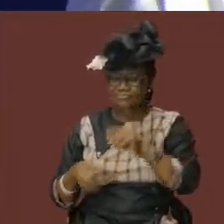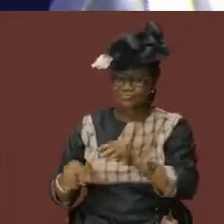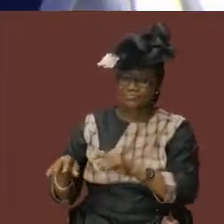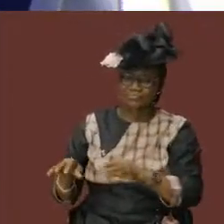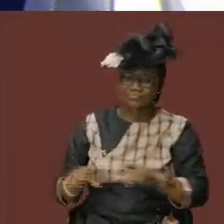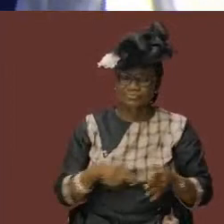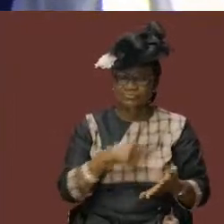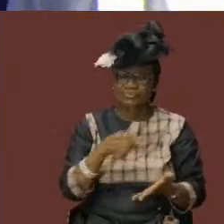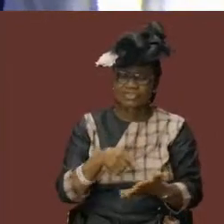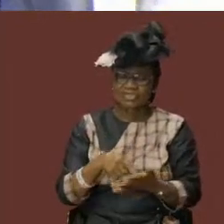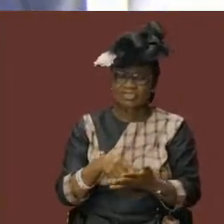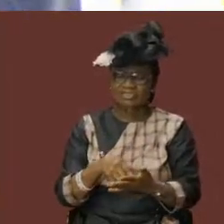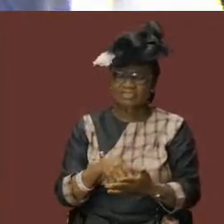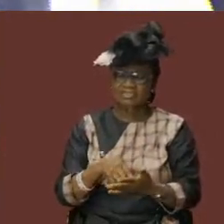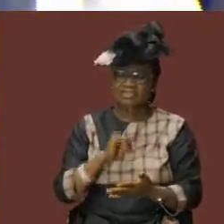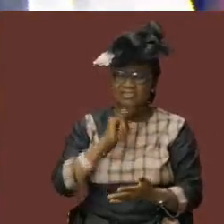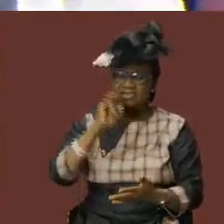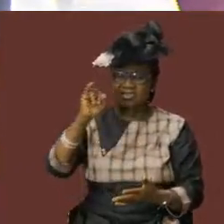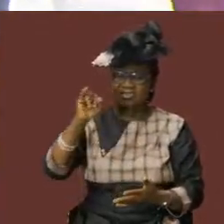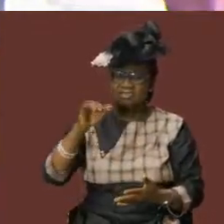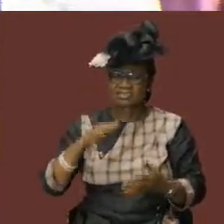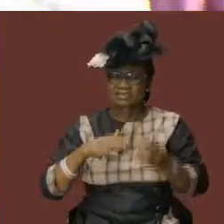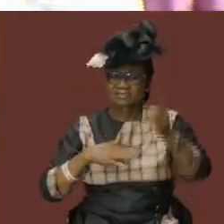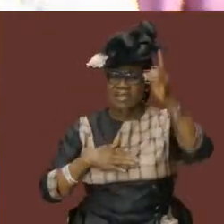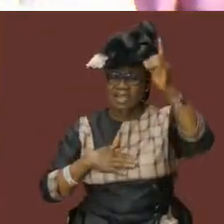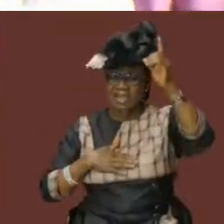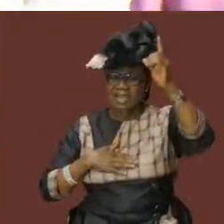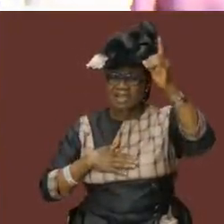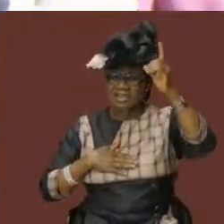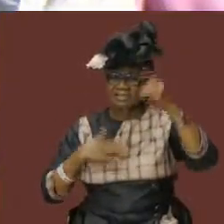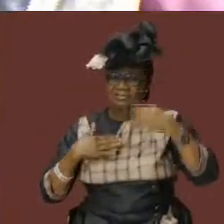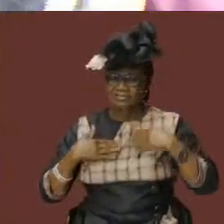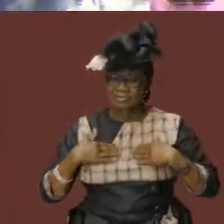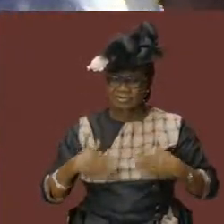This is my body,